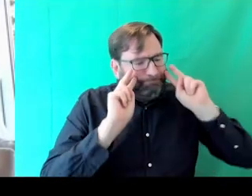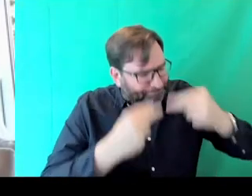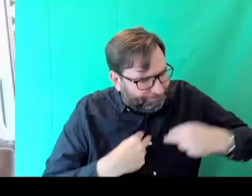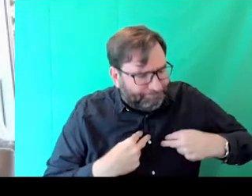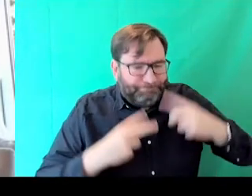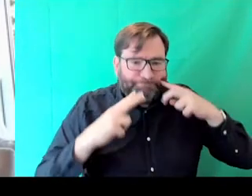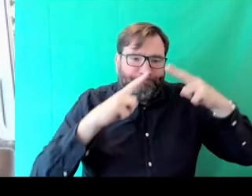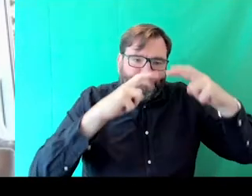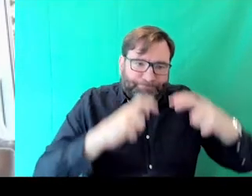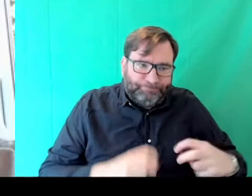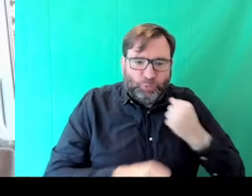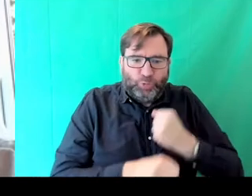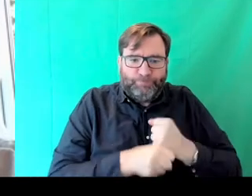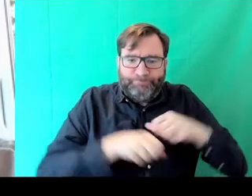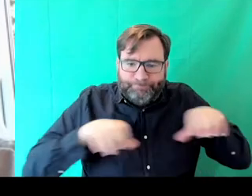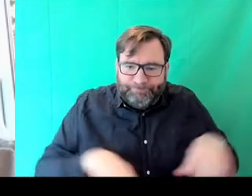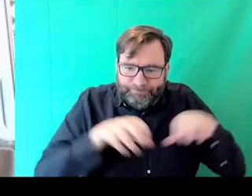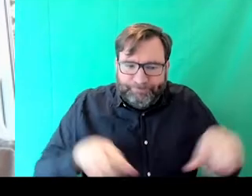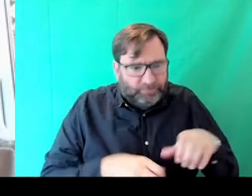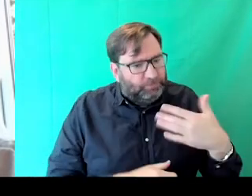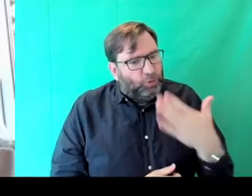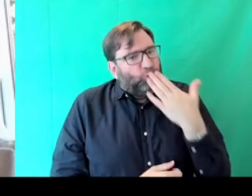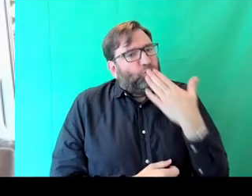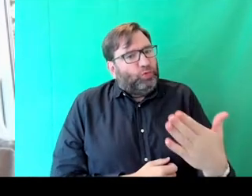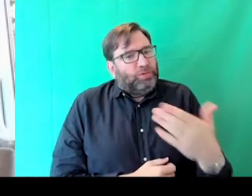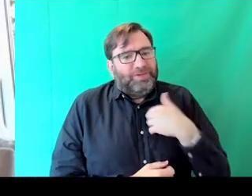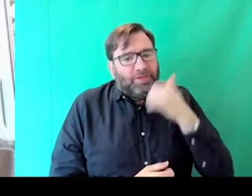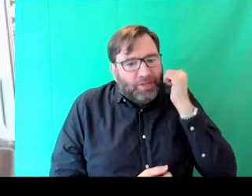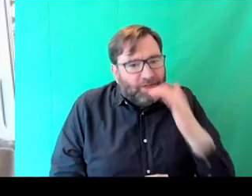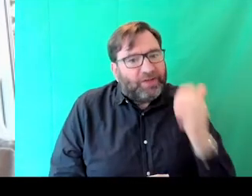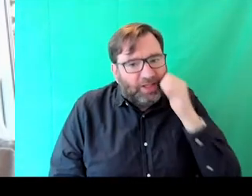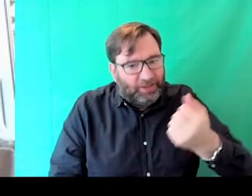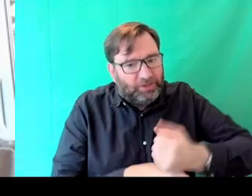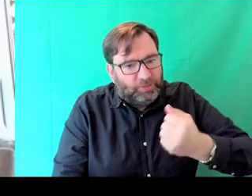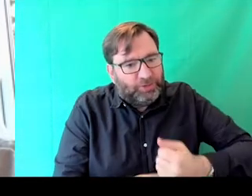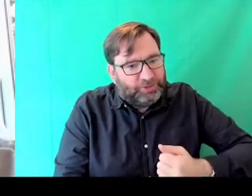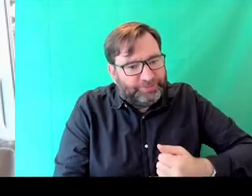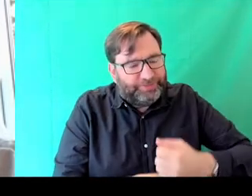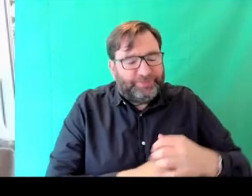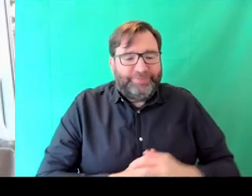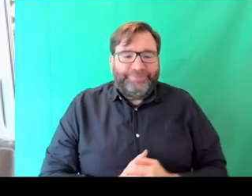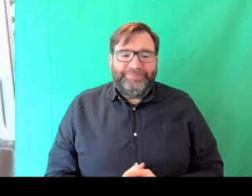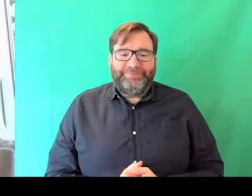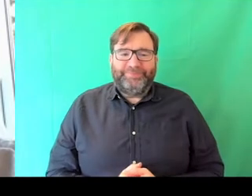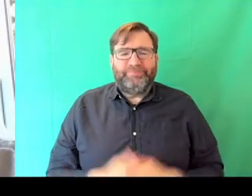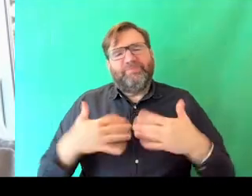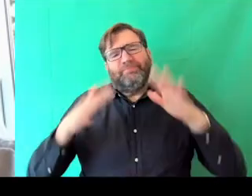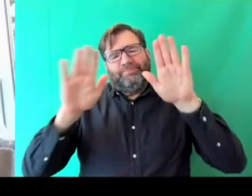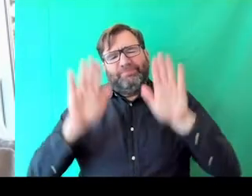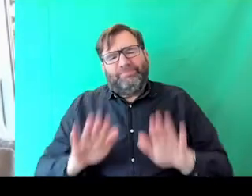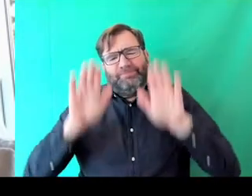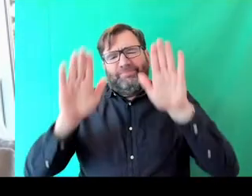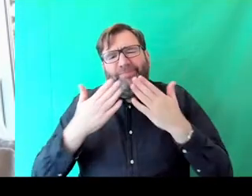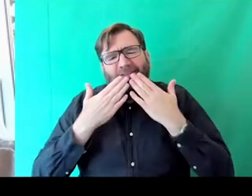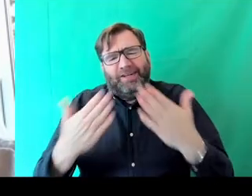Awesome. Thank you, Danny. And what I'm hearing a little bit of in these three responses is the importance of